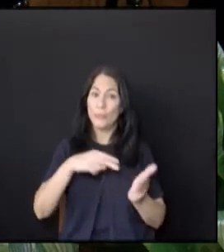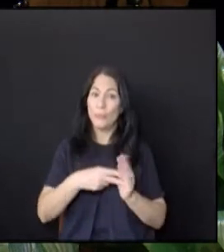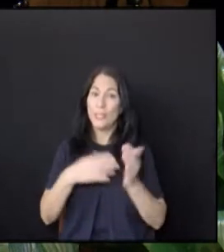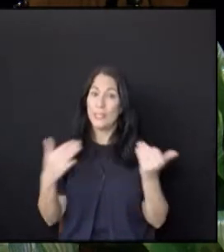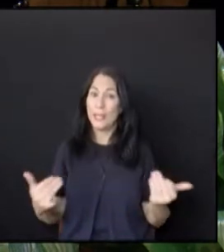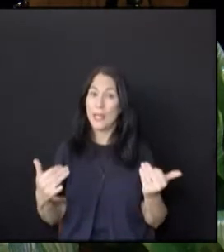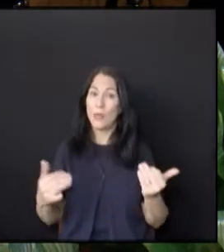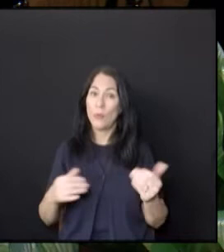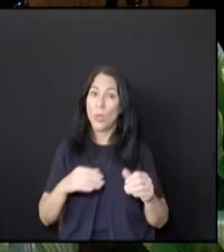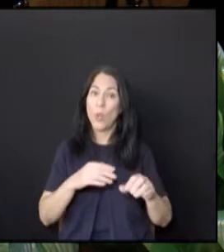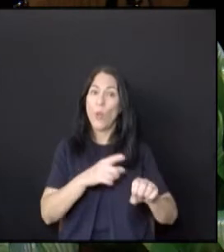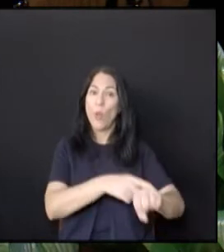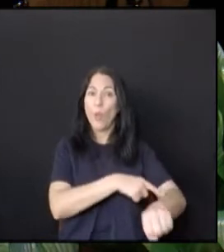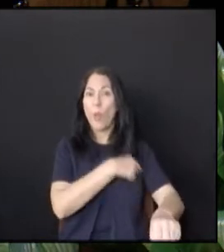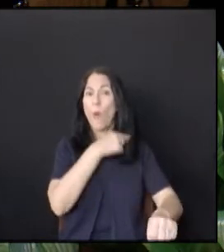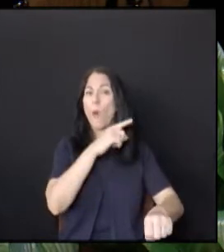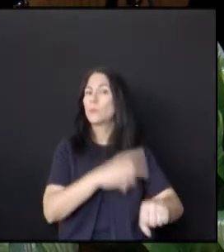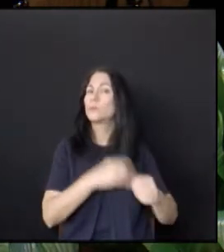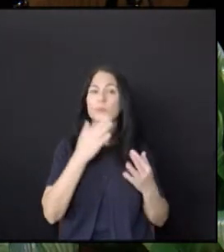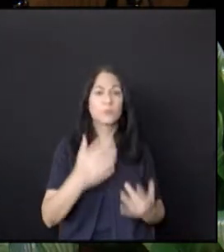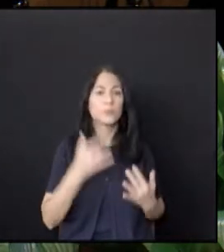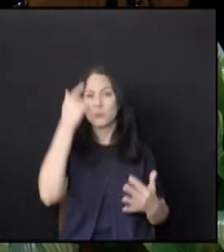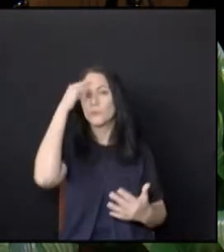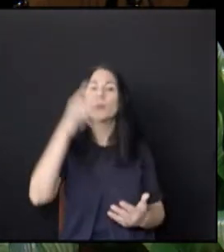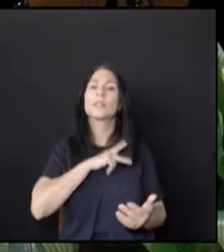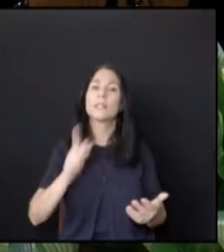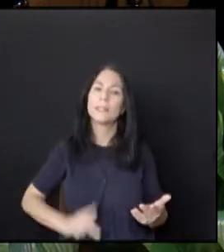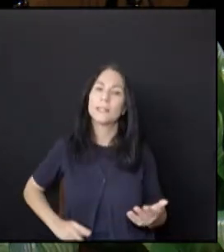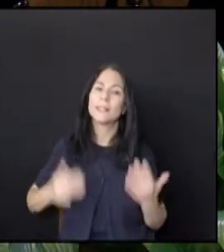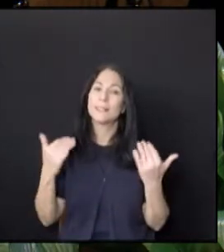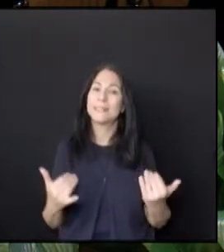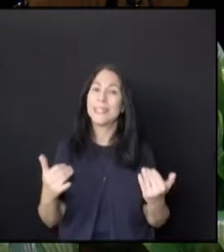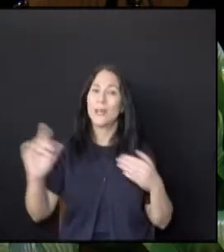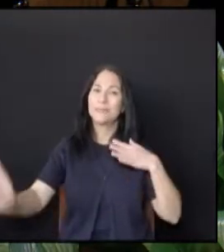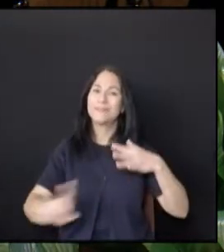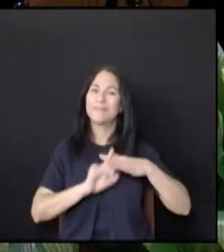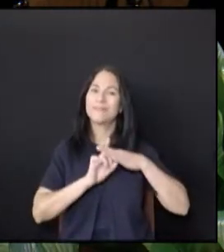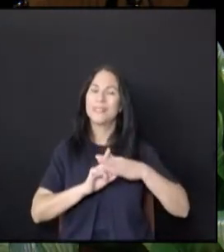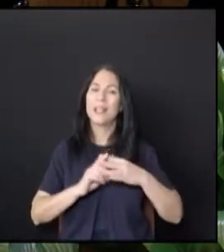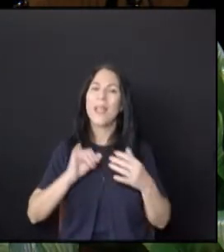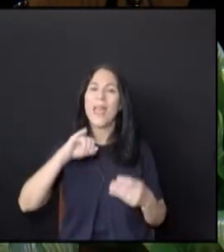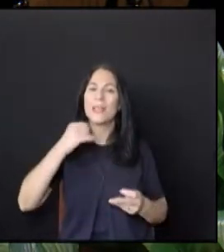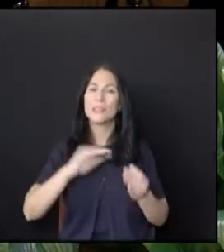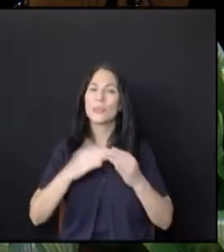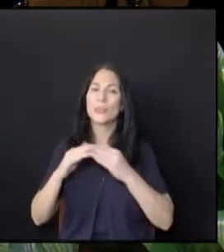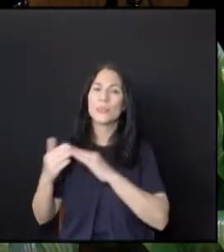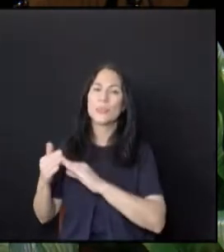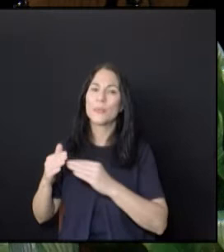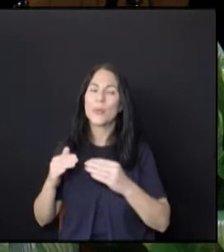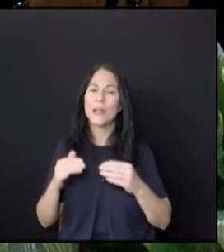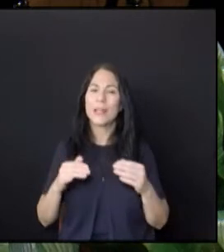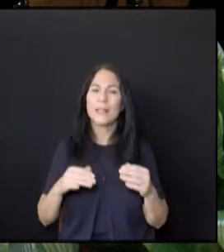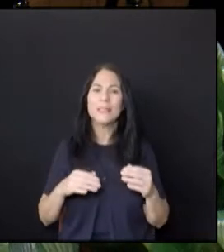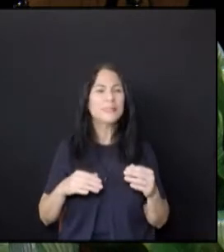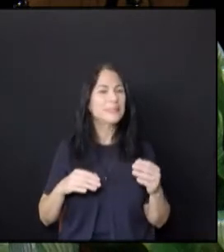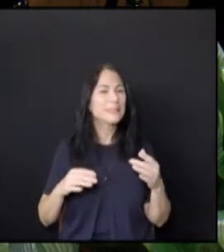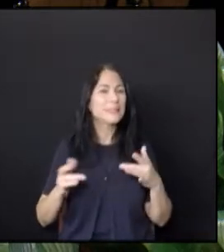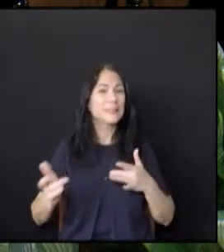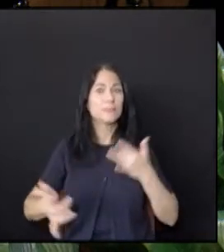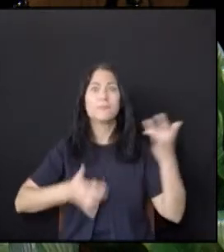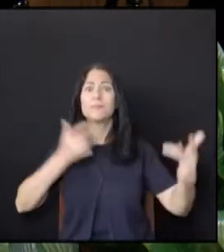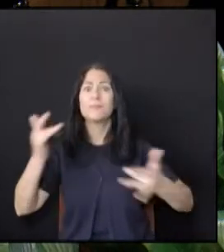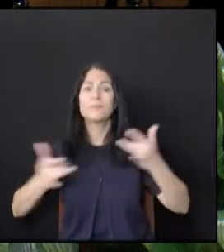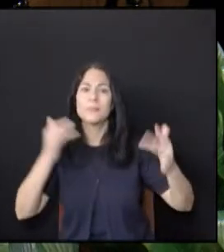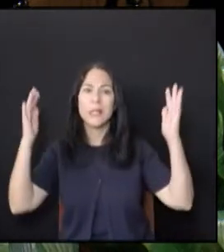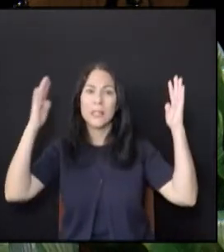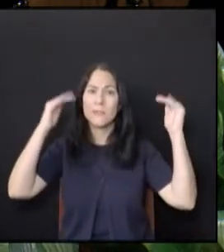is coming. And in the days ahead, Jerusalem would become a city nearly erupting with expectations. Even those in